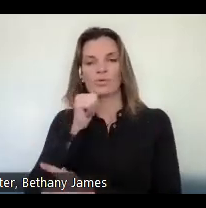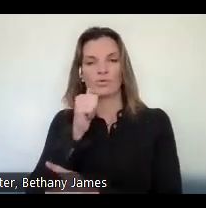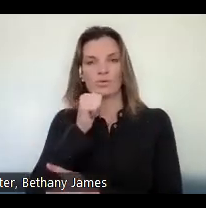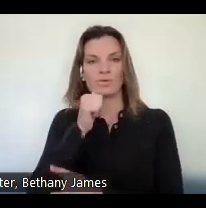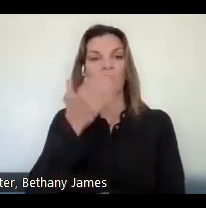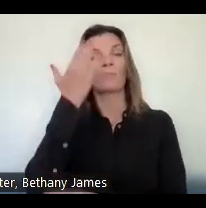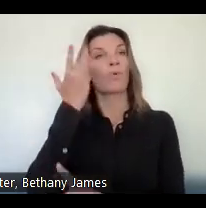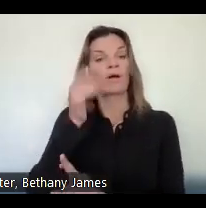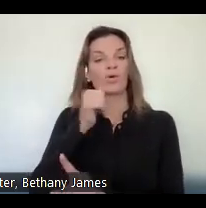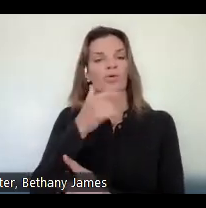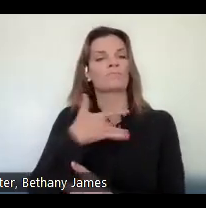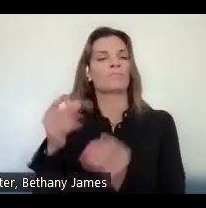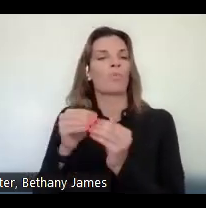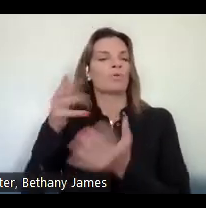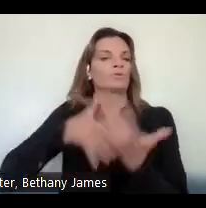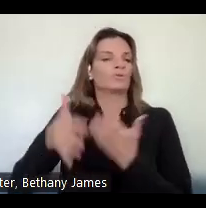later.